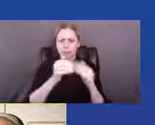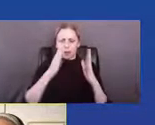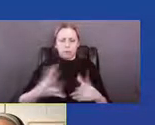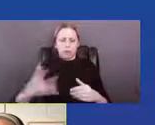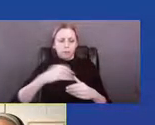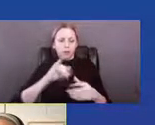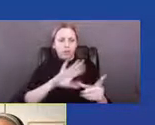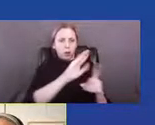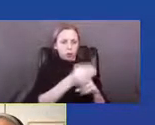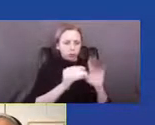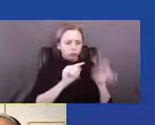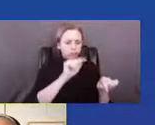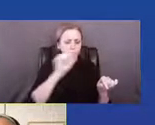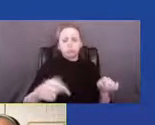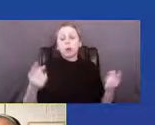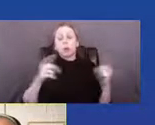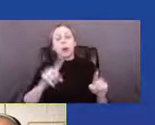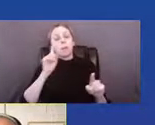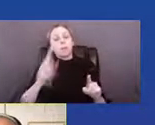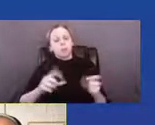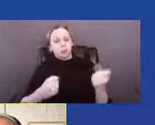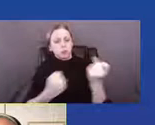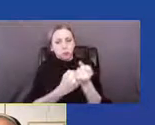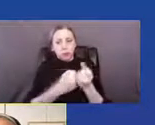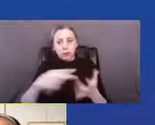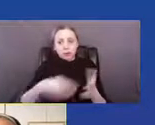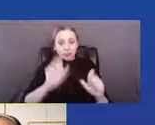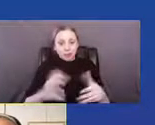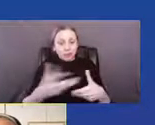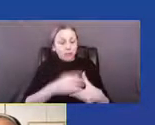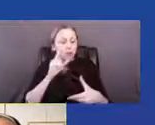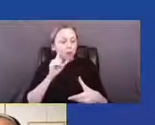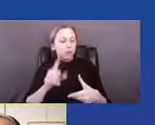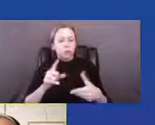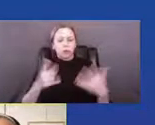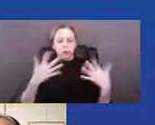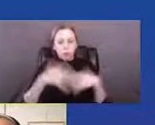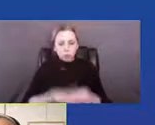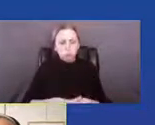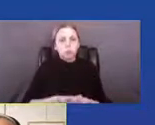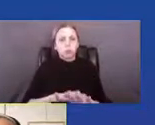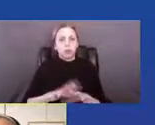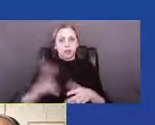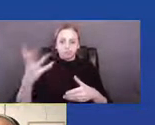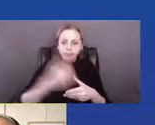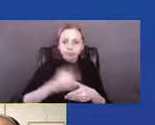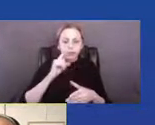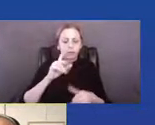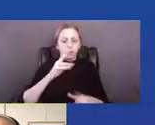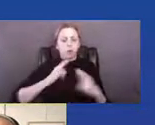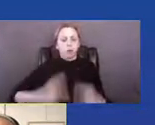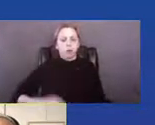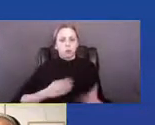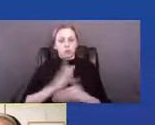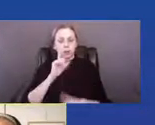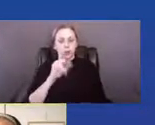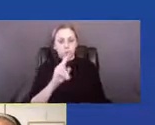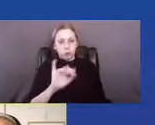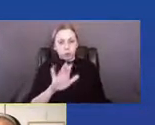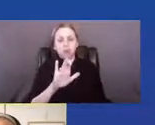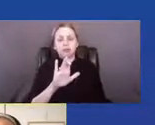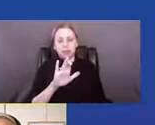the role that dance can play to foster the inclusion and integration of human rights in the New York City metropolitan